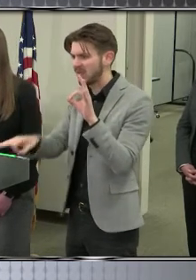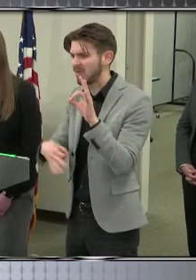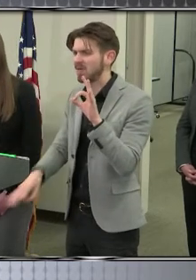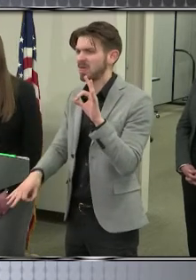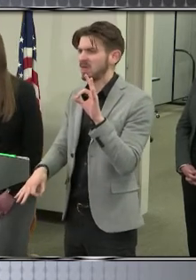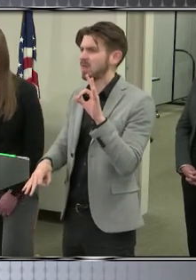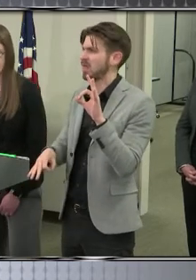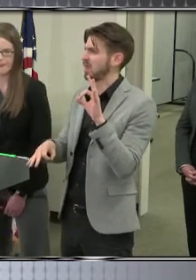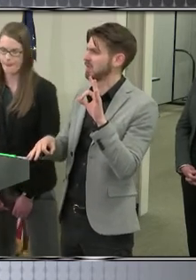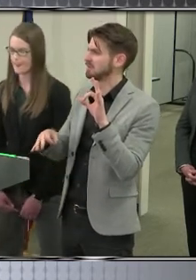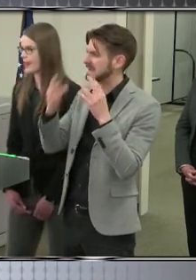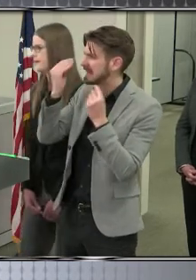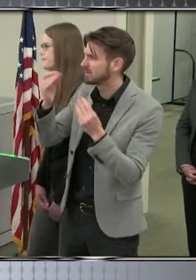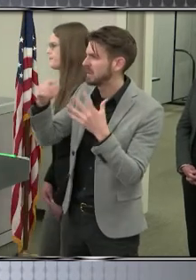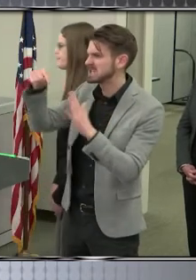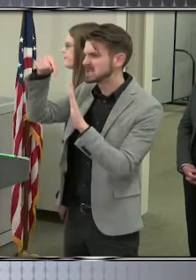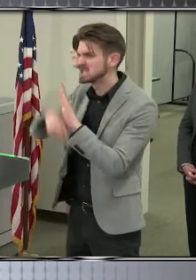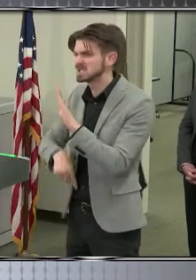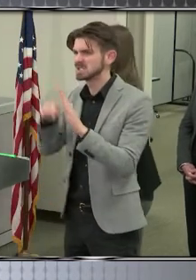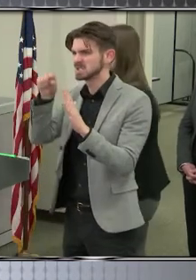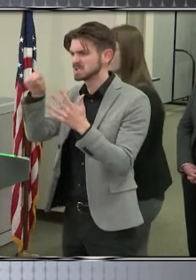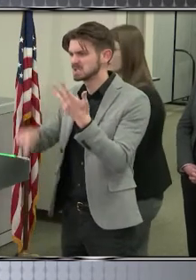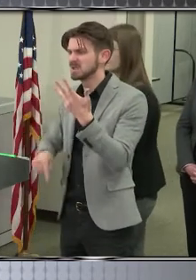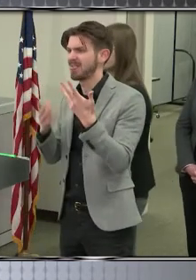to broader questions.